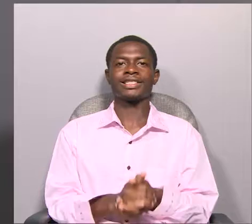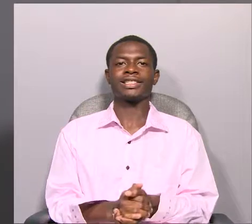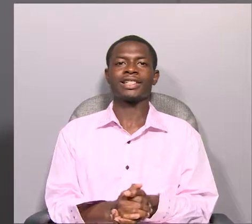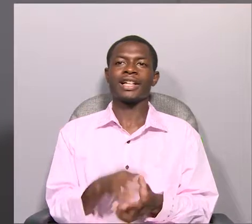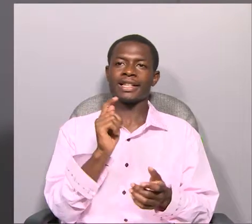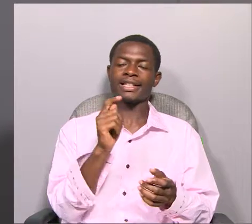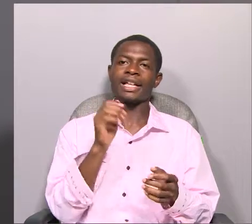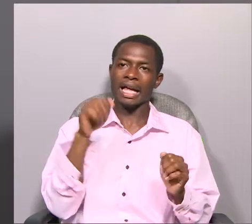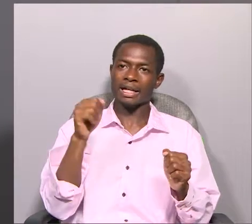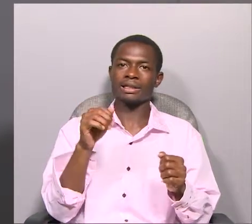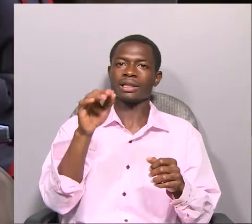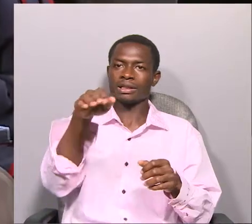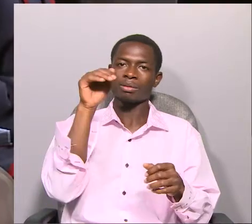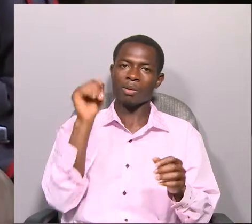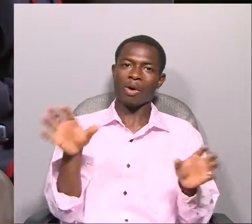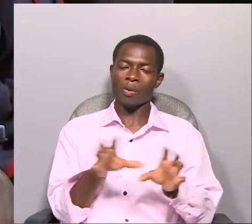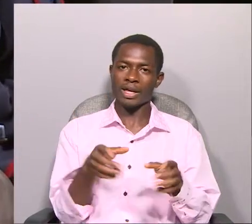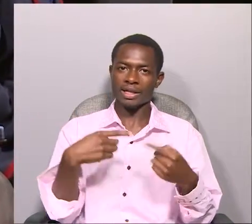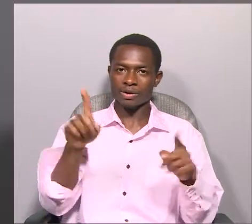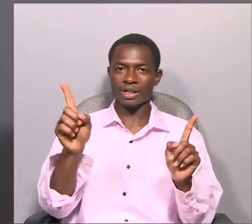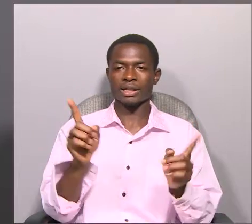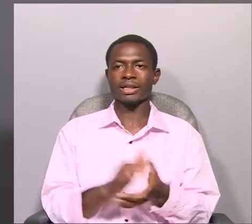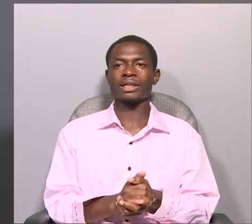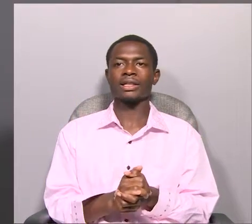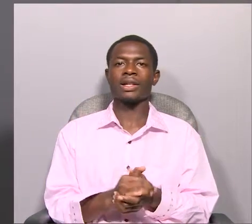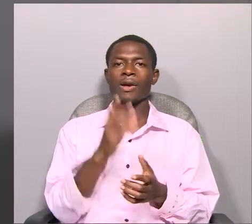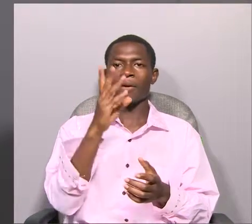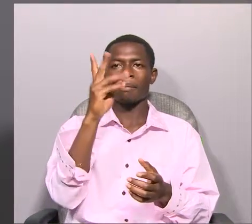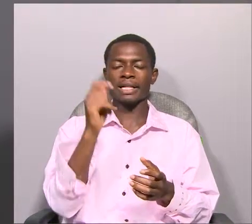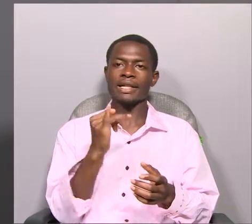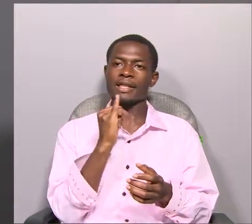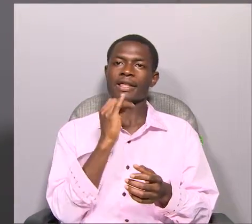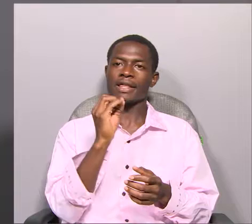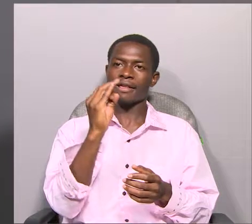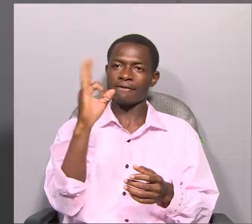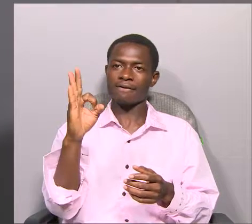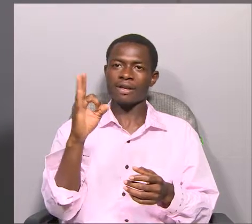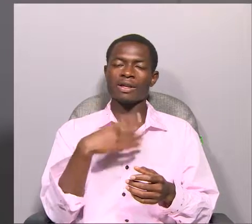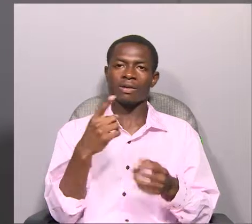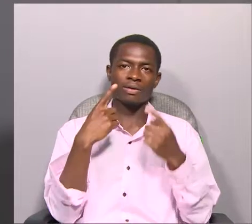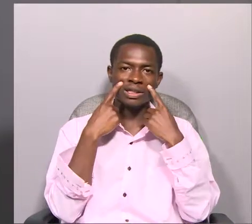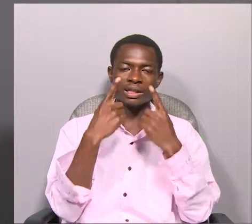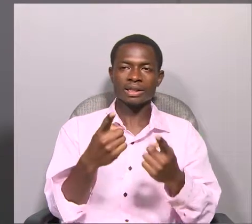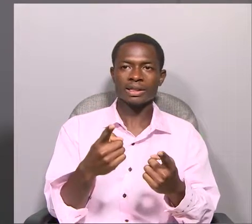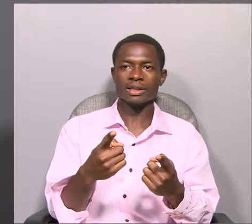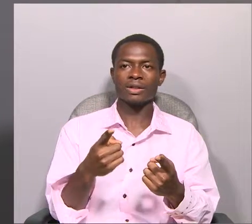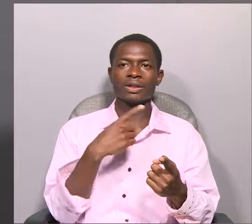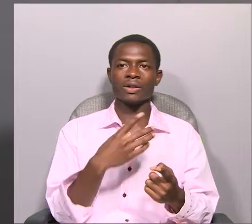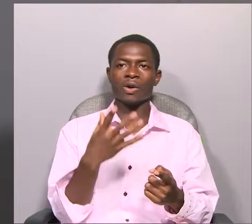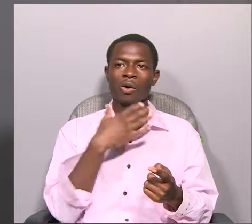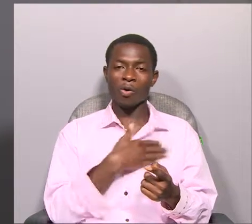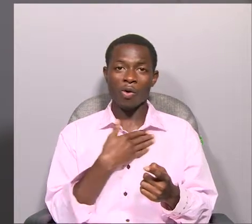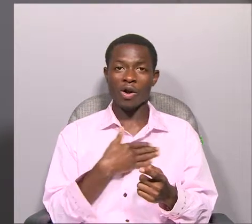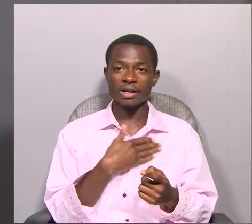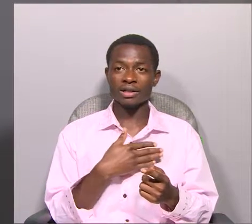If it is a national duty, then it's not employment. But if you regard it as employment, so you